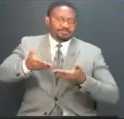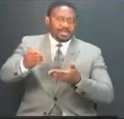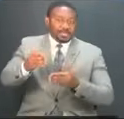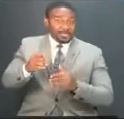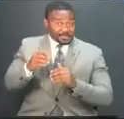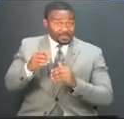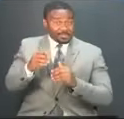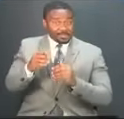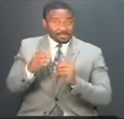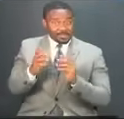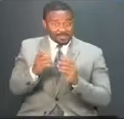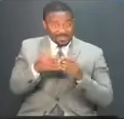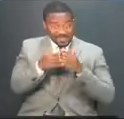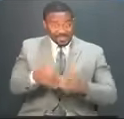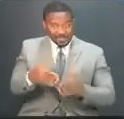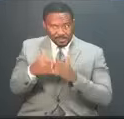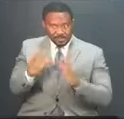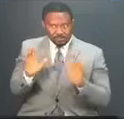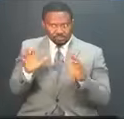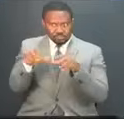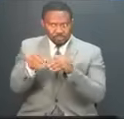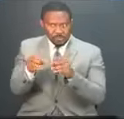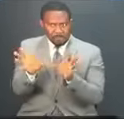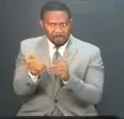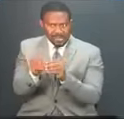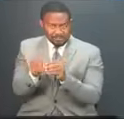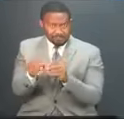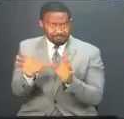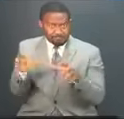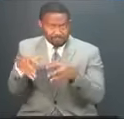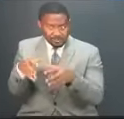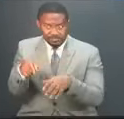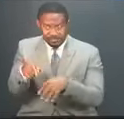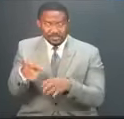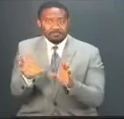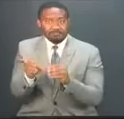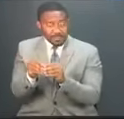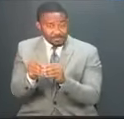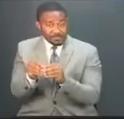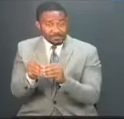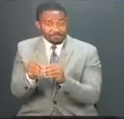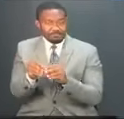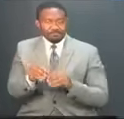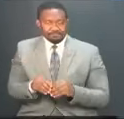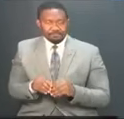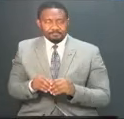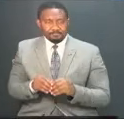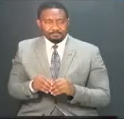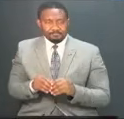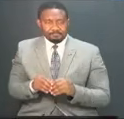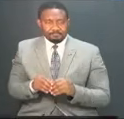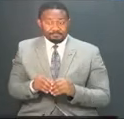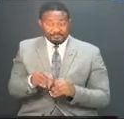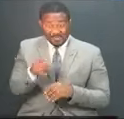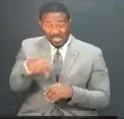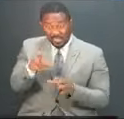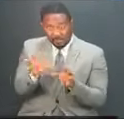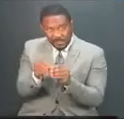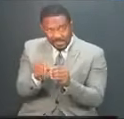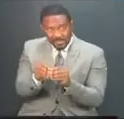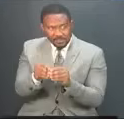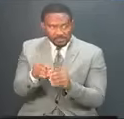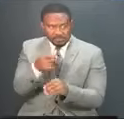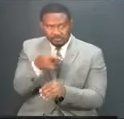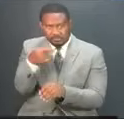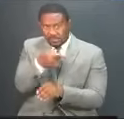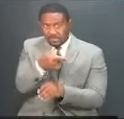conclave. When we went into conclave, the minority leadership refused